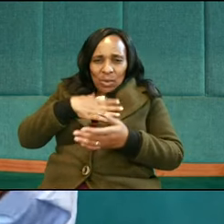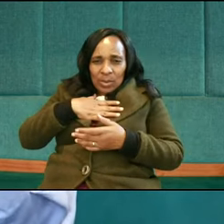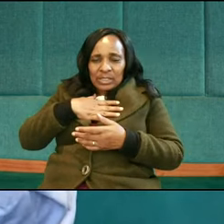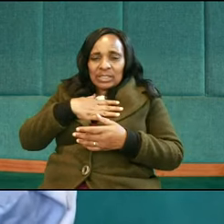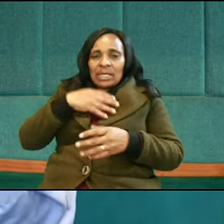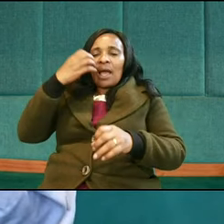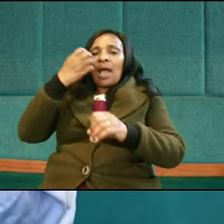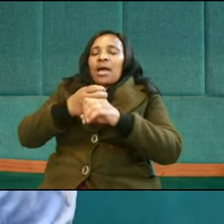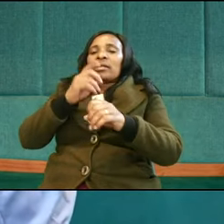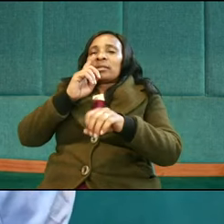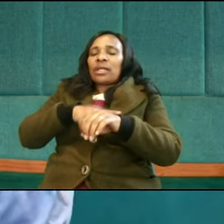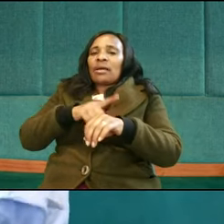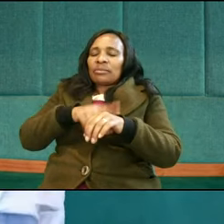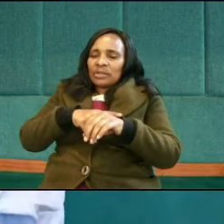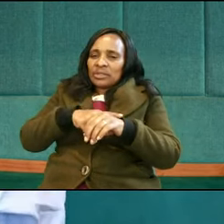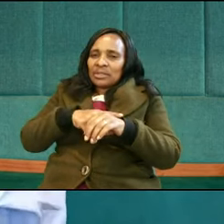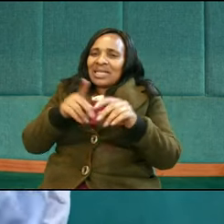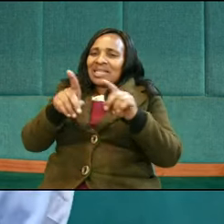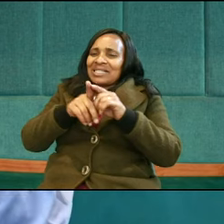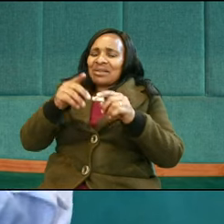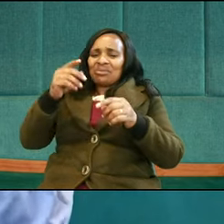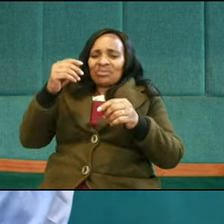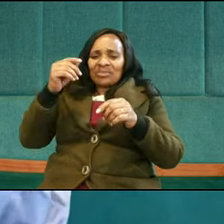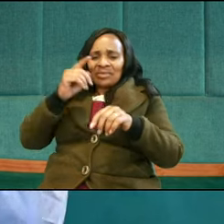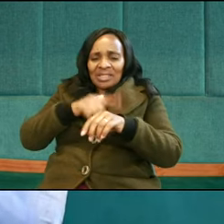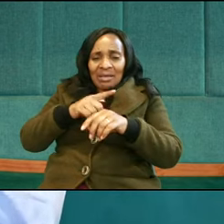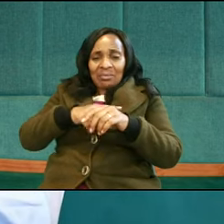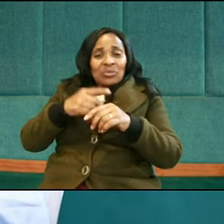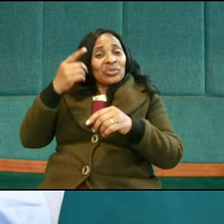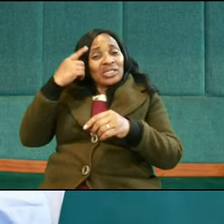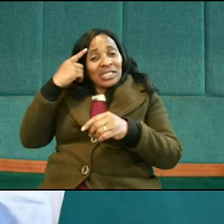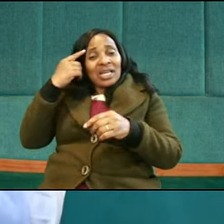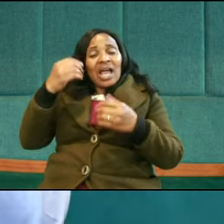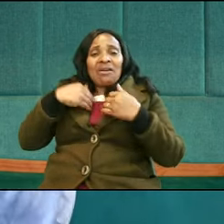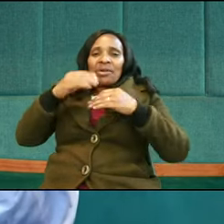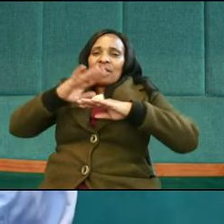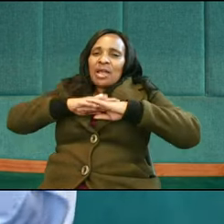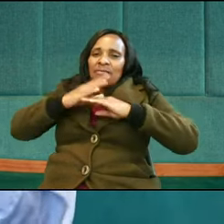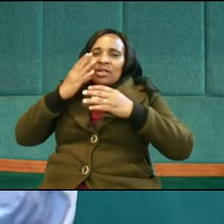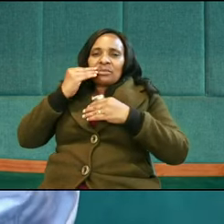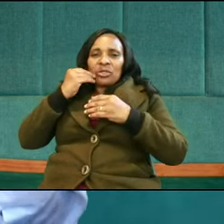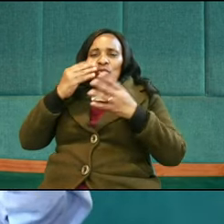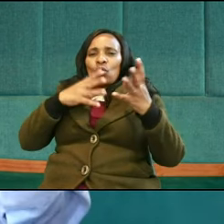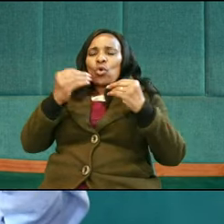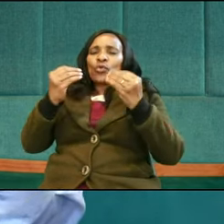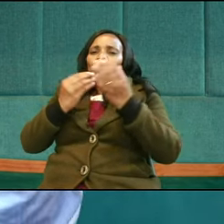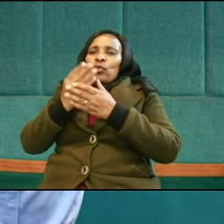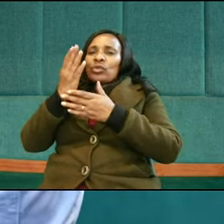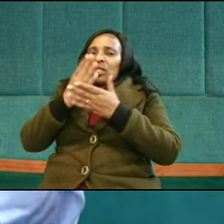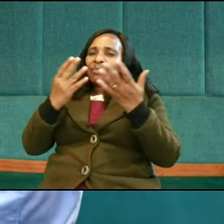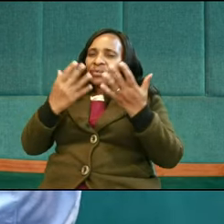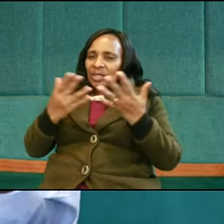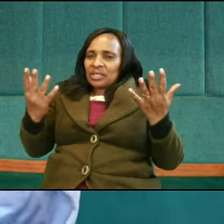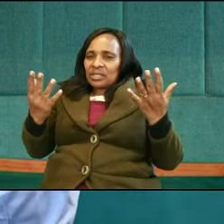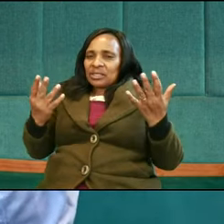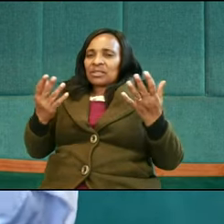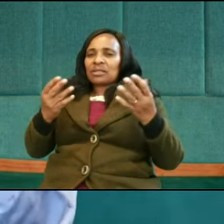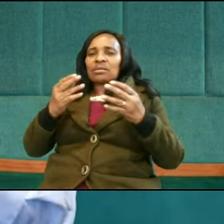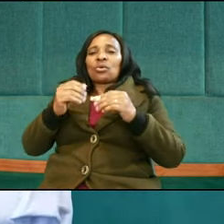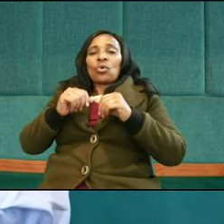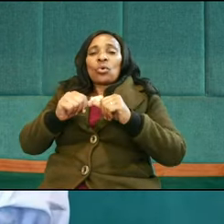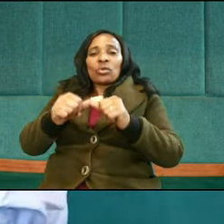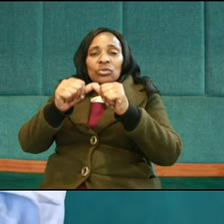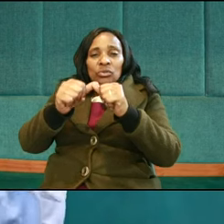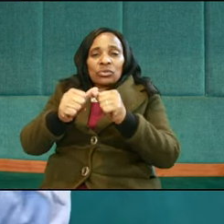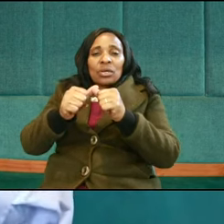our difficulties, even when we think we have enough experience to go through certain things, we still need to go